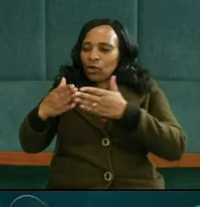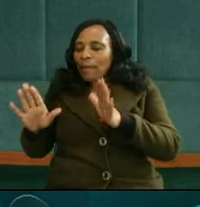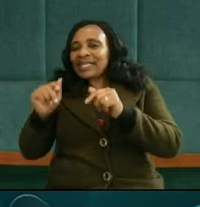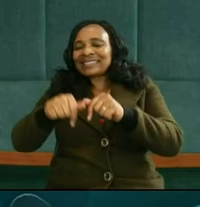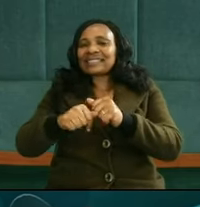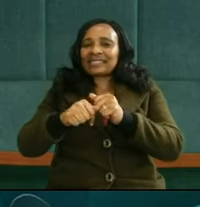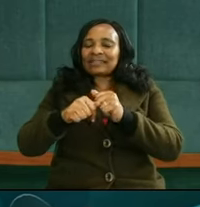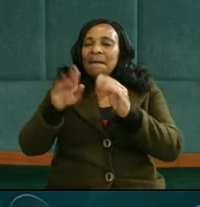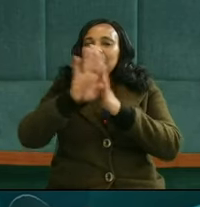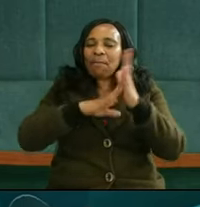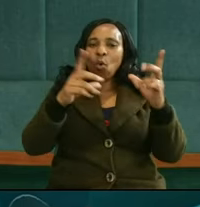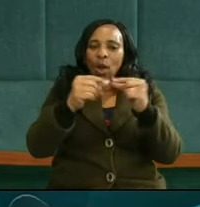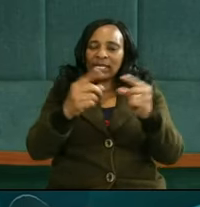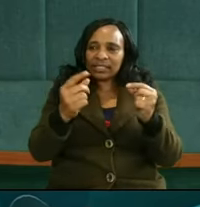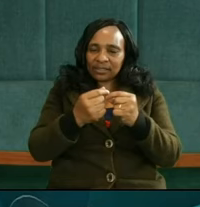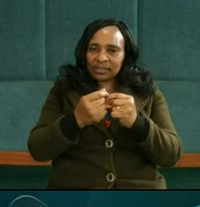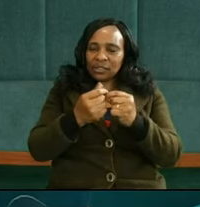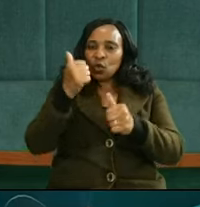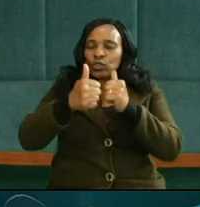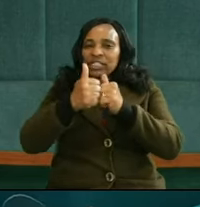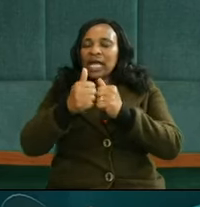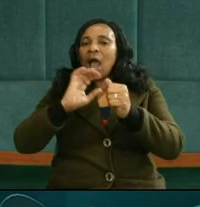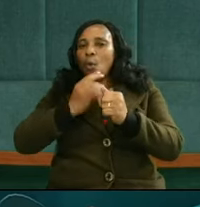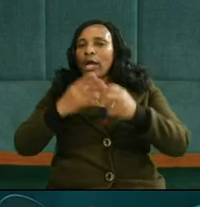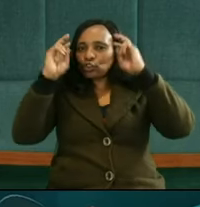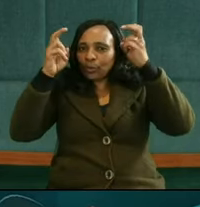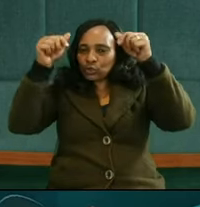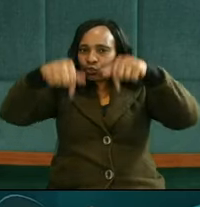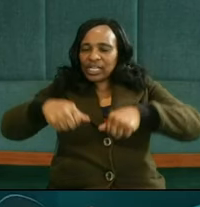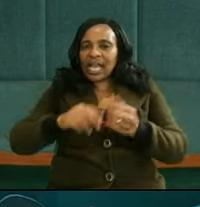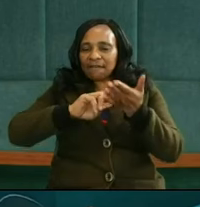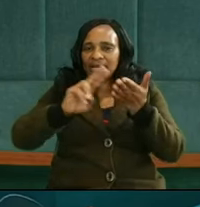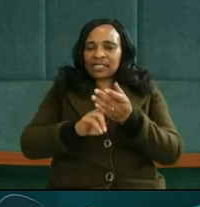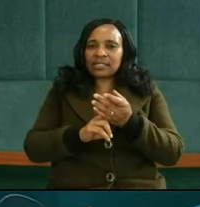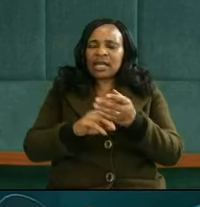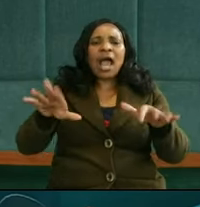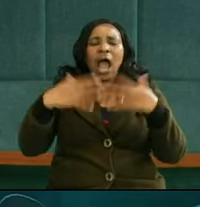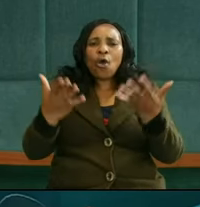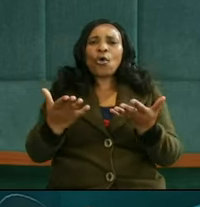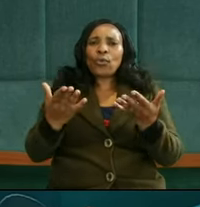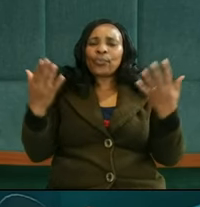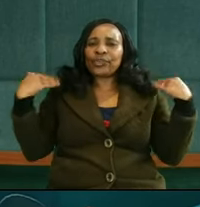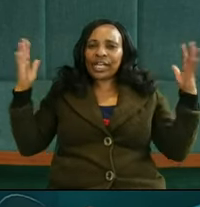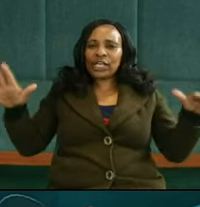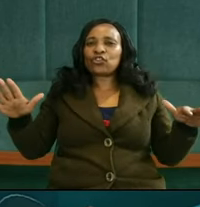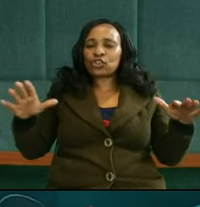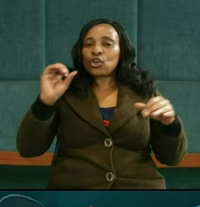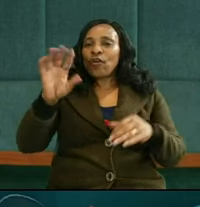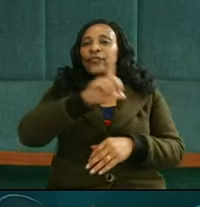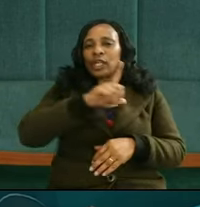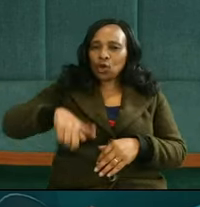scripture that is for our consideration today by saying, "Now an angel of the